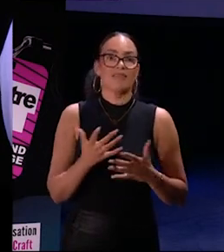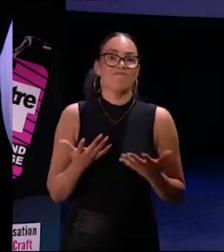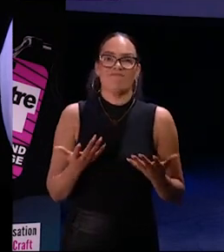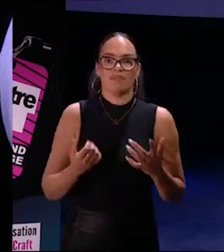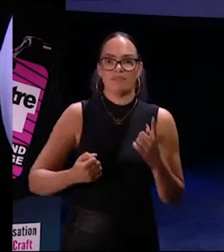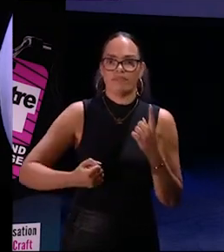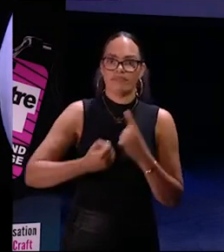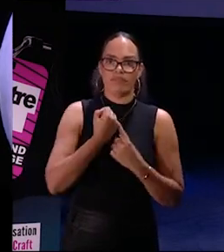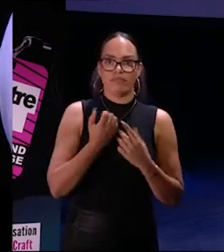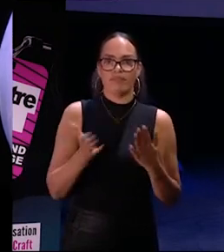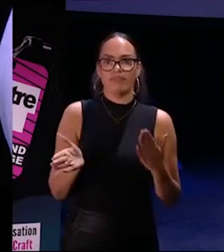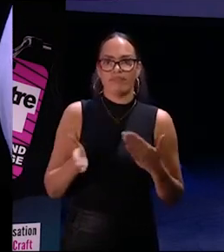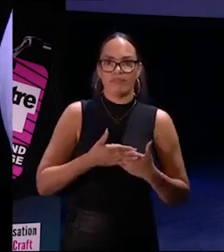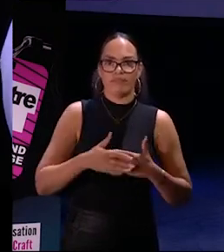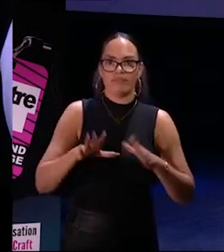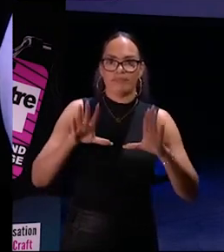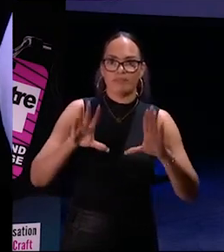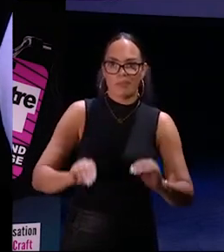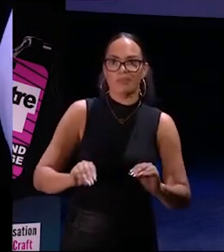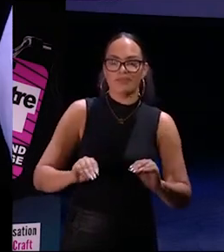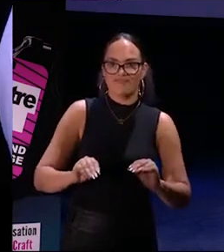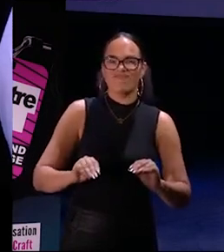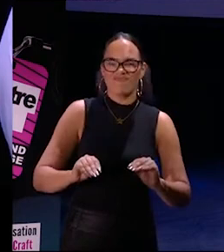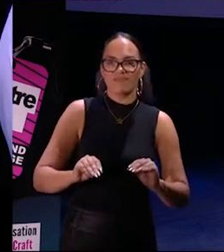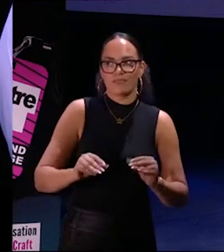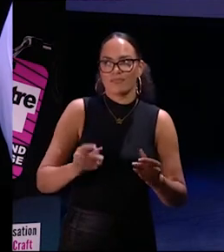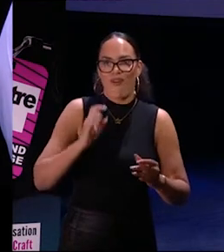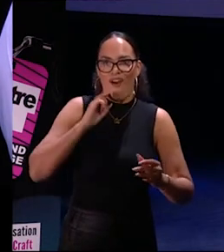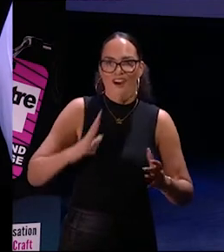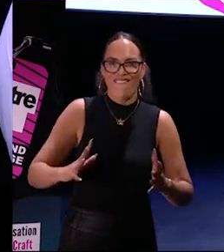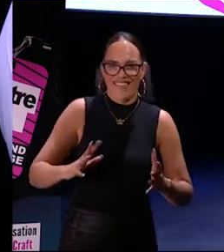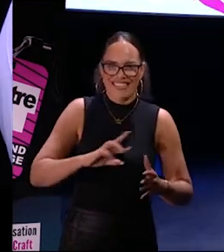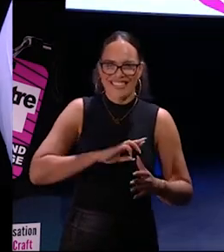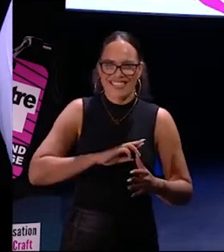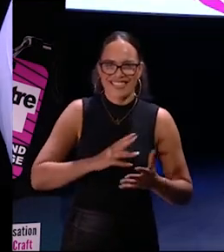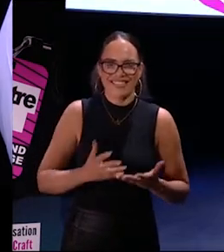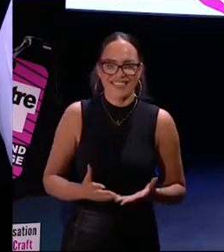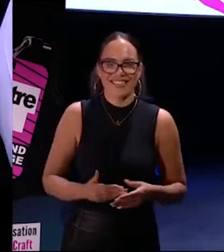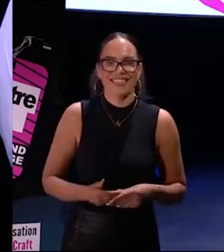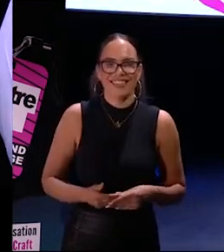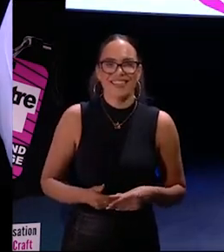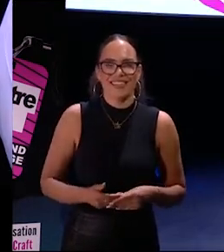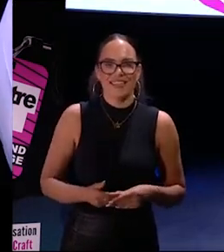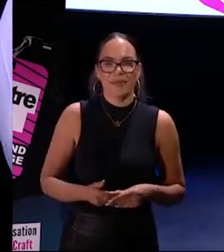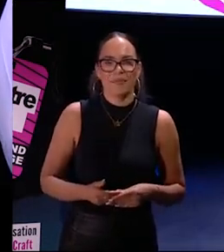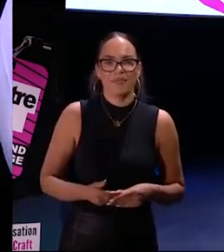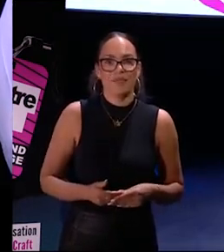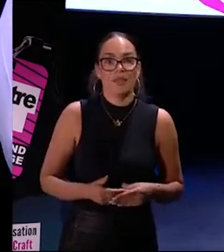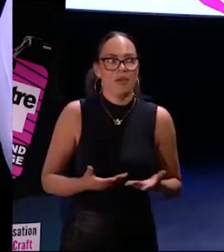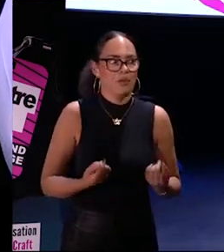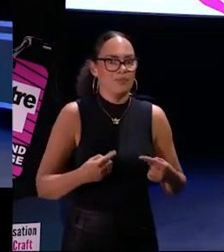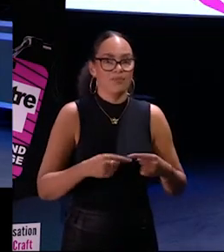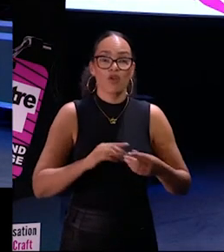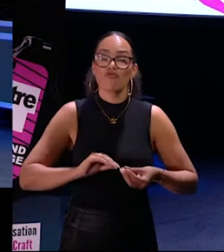came to an end, was stopped, was on pause for obvious reasons. But because we're in a creative